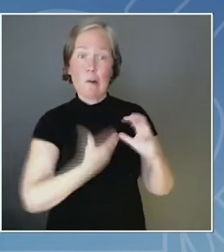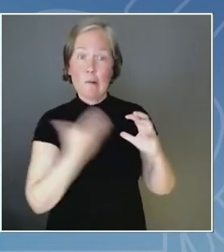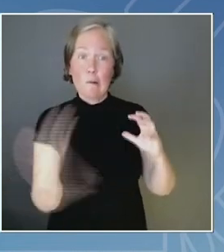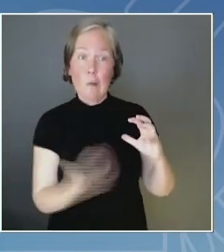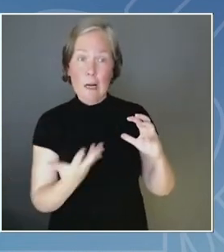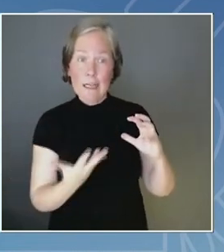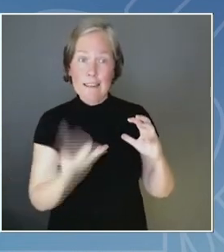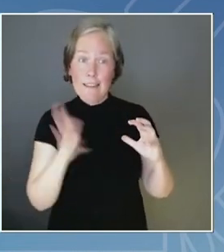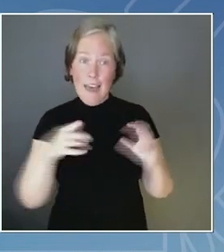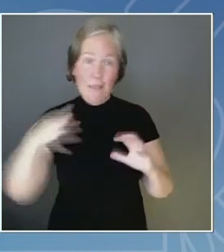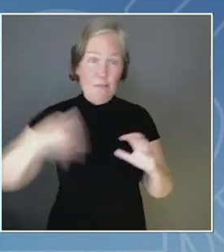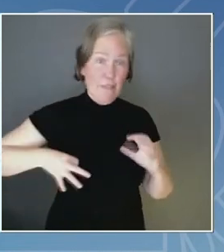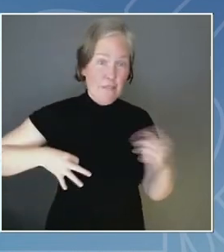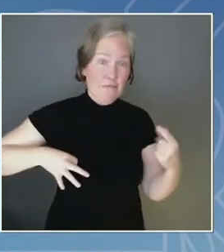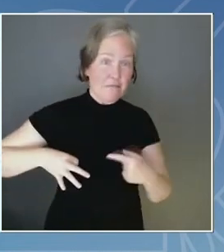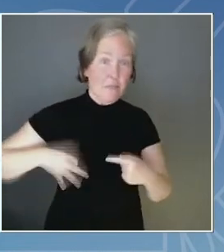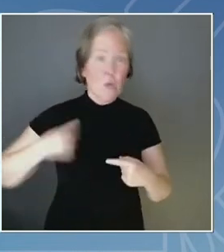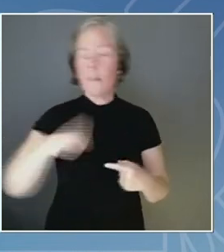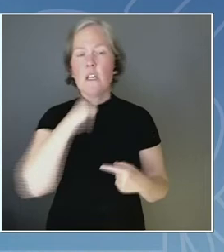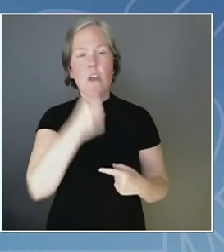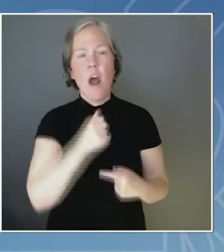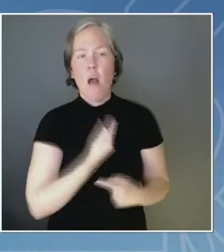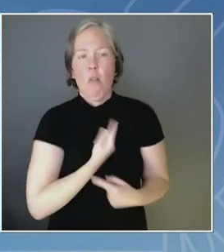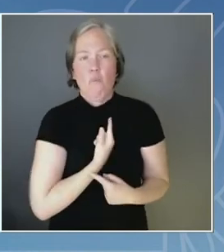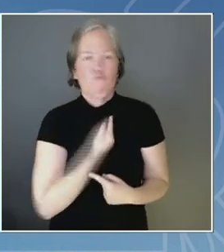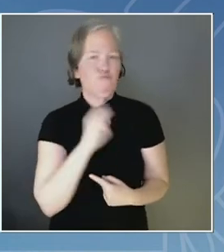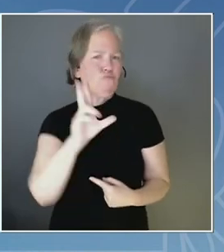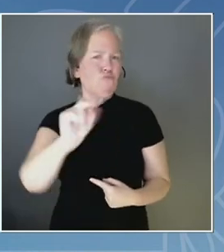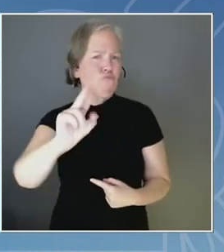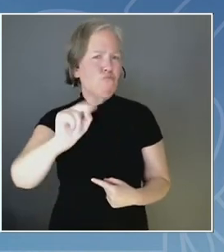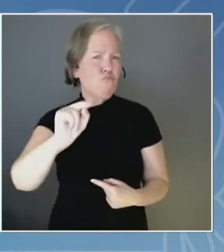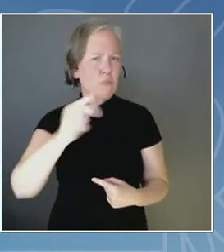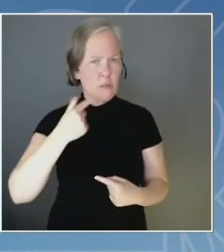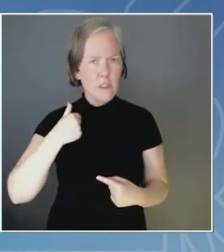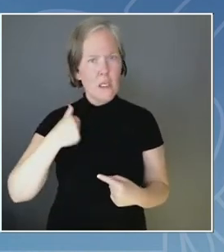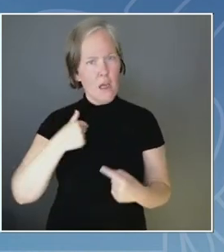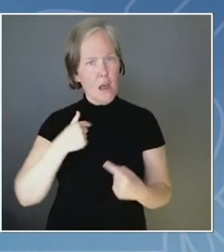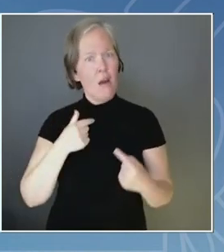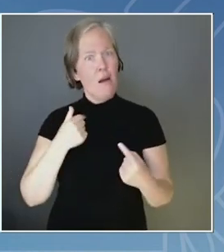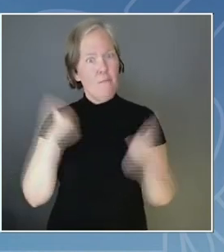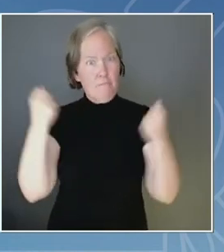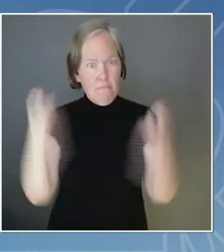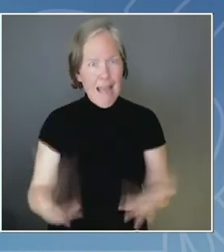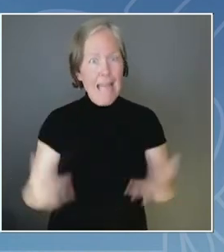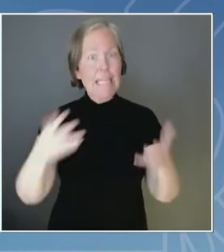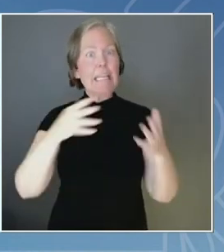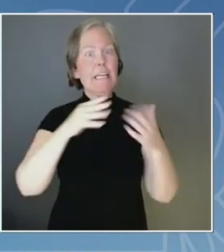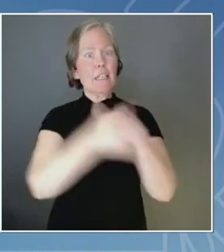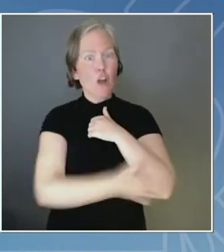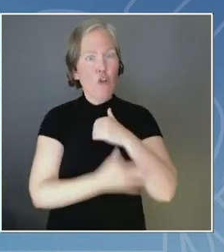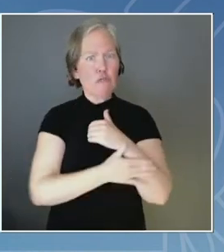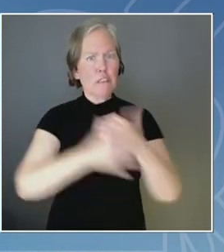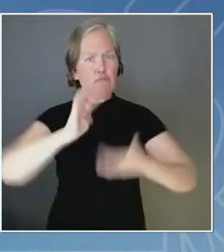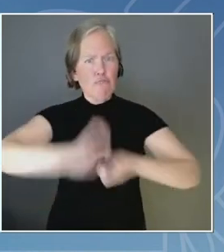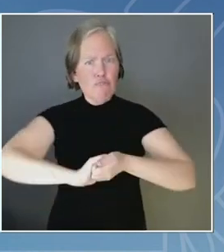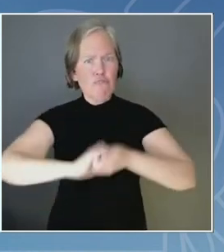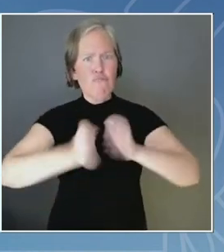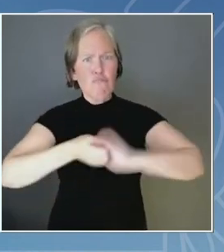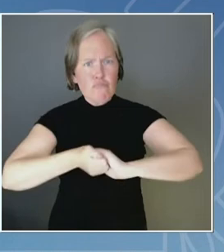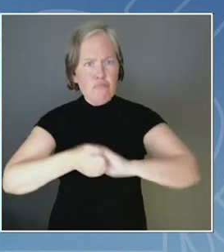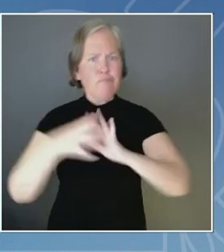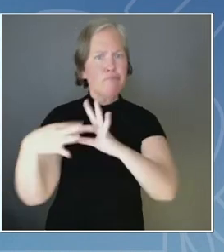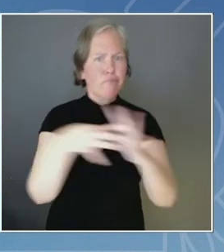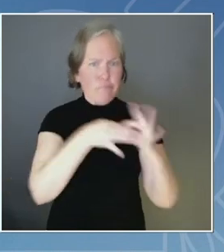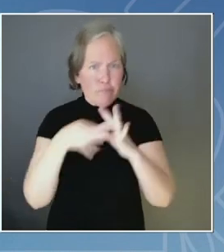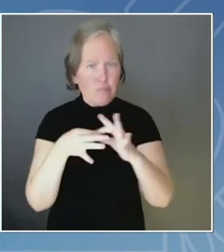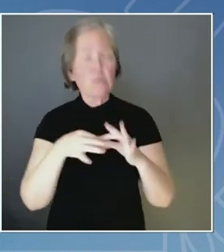alone. We're part of a strong and globe-spanning framework of alliances and partnerships based on shared